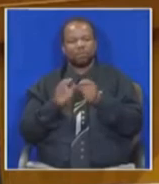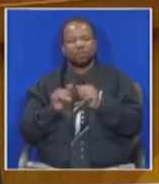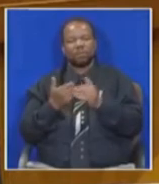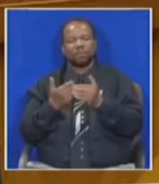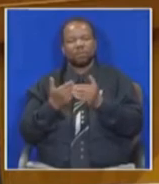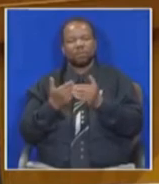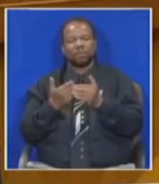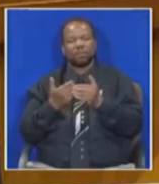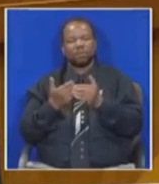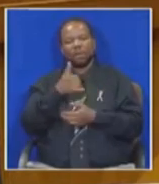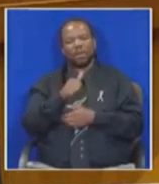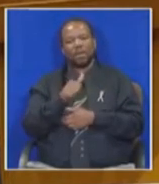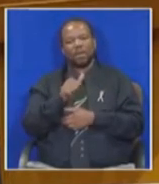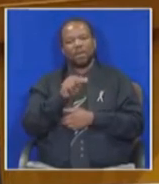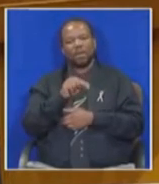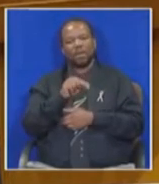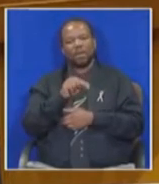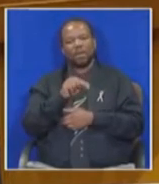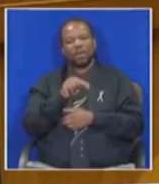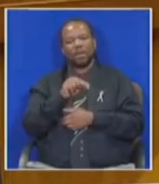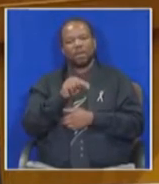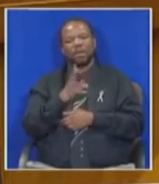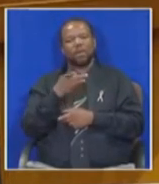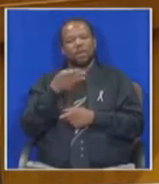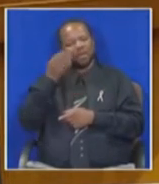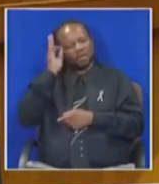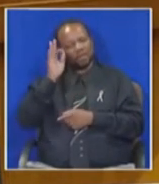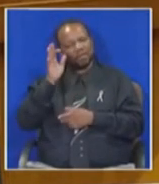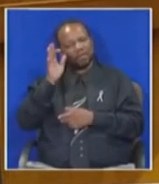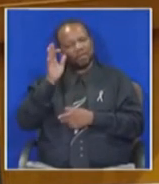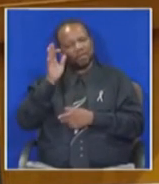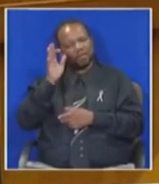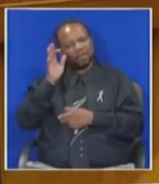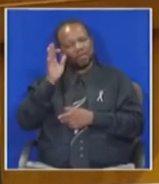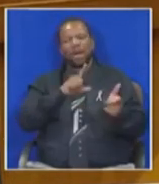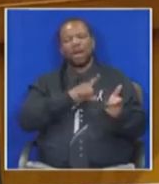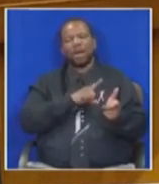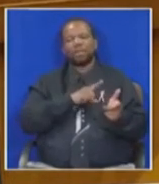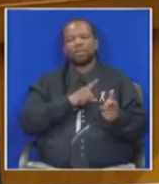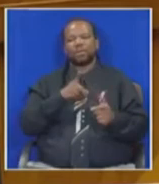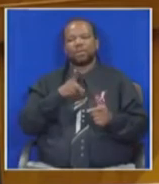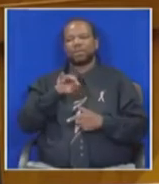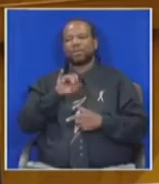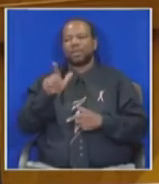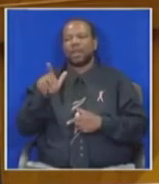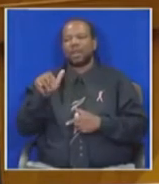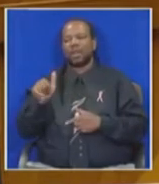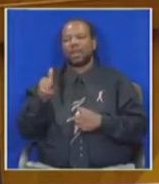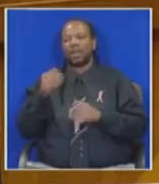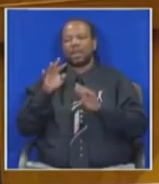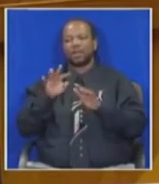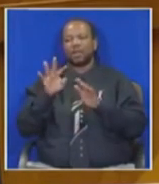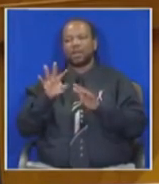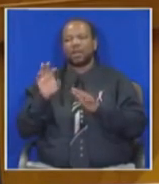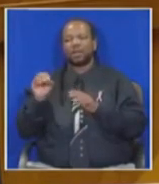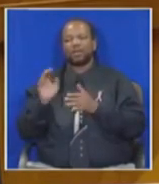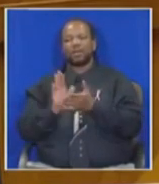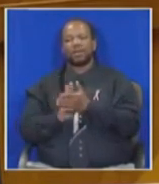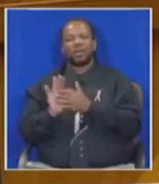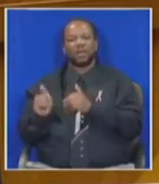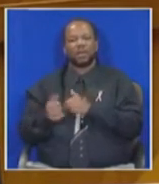ANC misgovernance, starting with the arms deal in the late 1990s and culminating in the Zupta